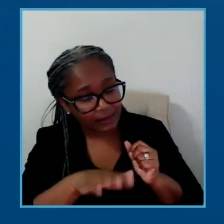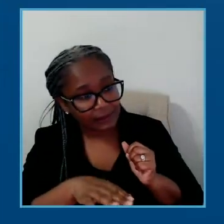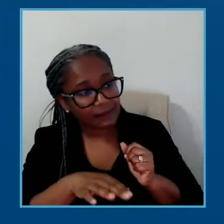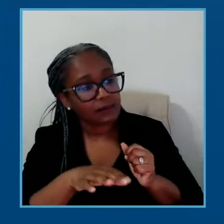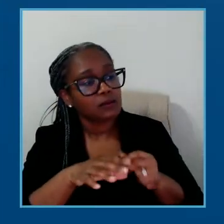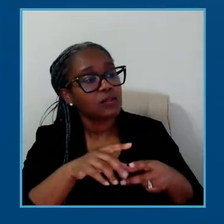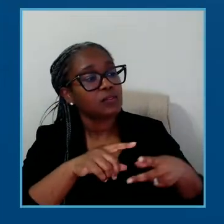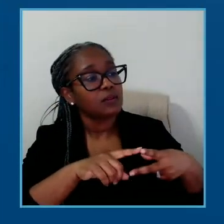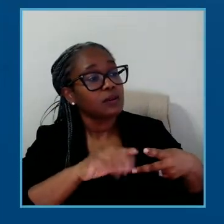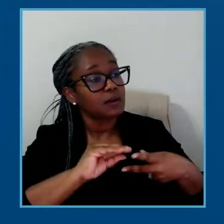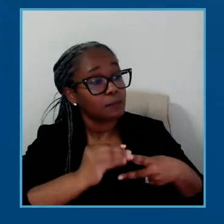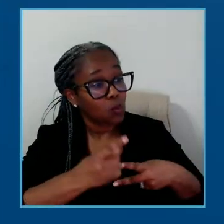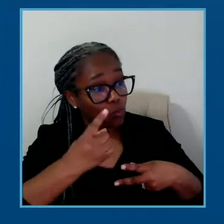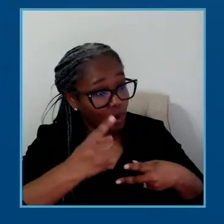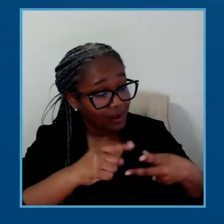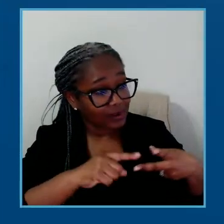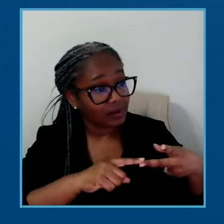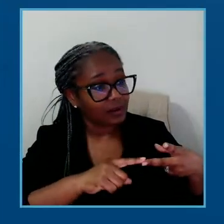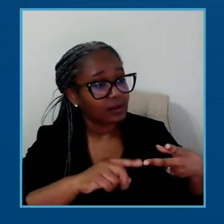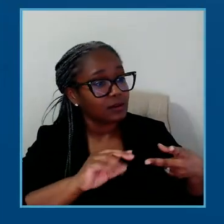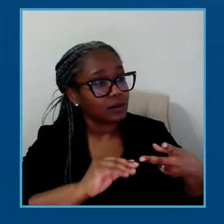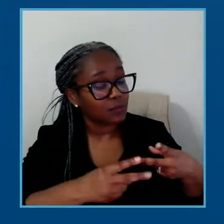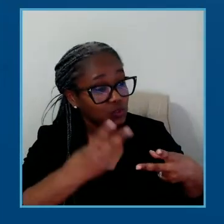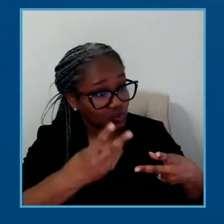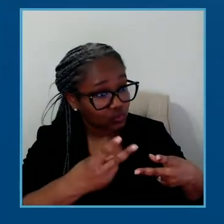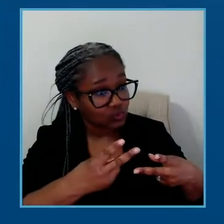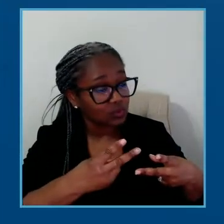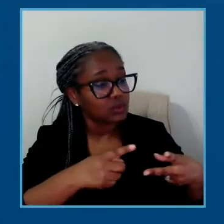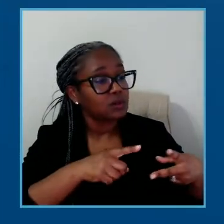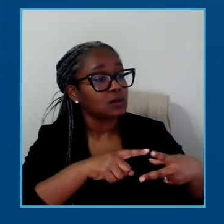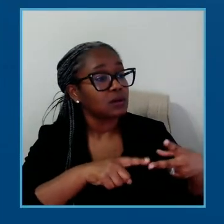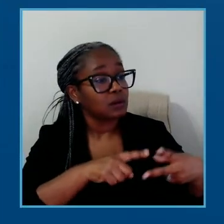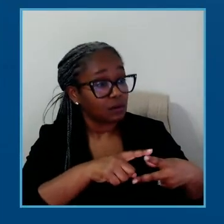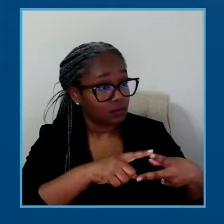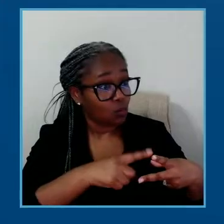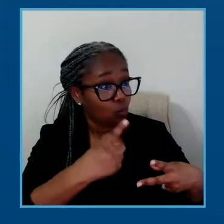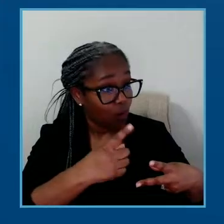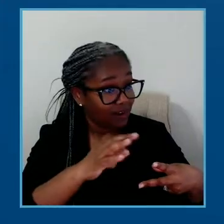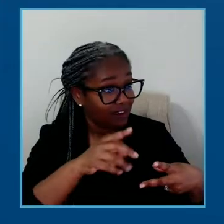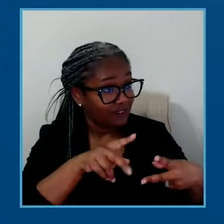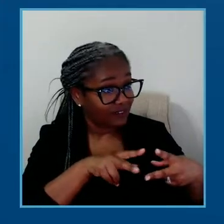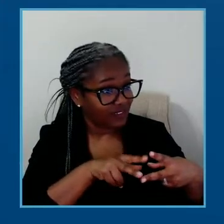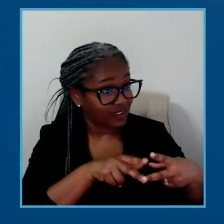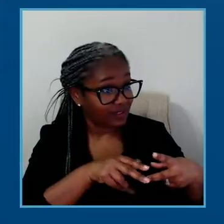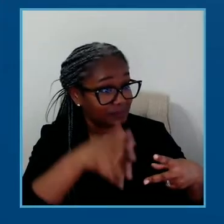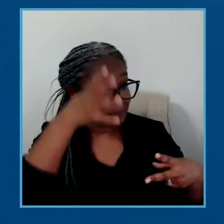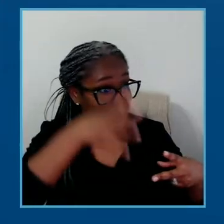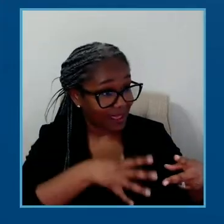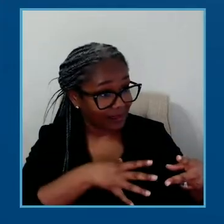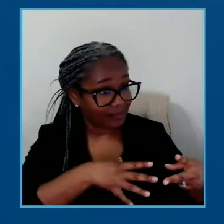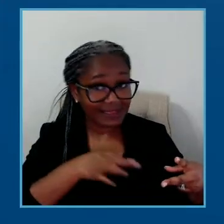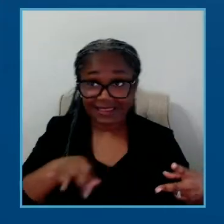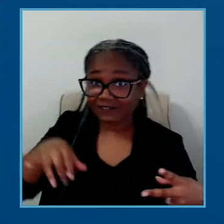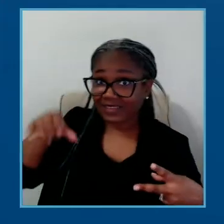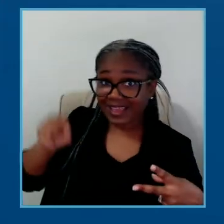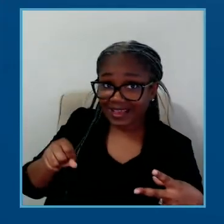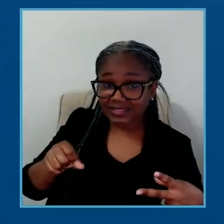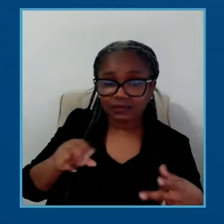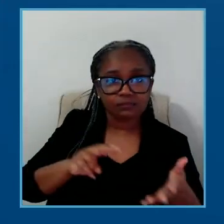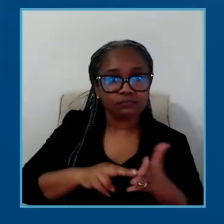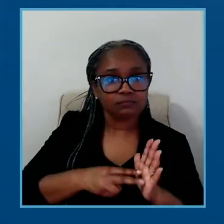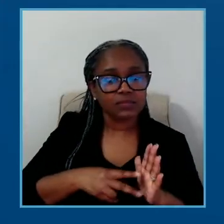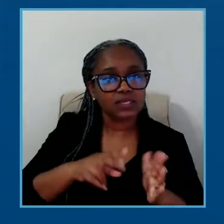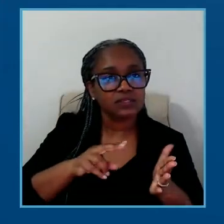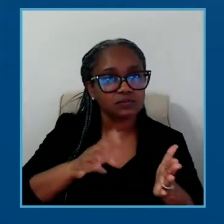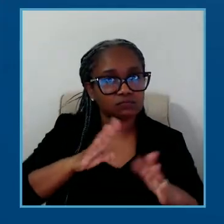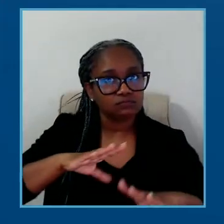then there's no reason not to go ahead and declare that second candidate elected. You've met the gender parity rules. However, if the top two voter getters